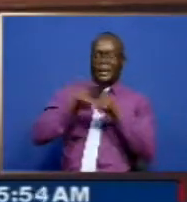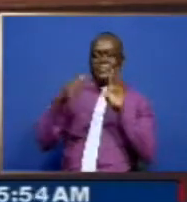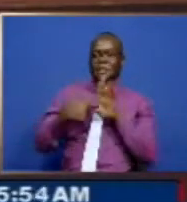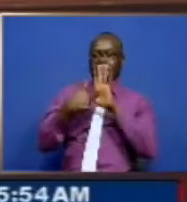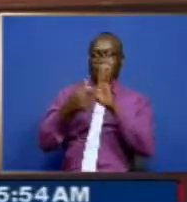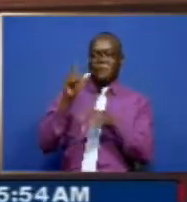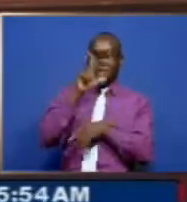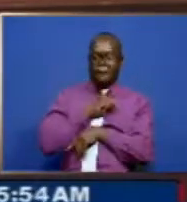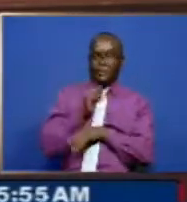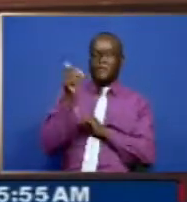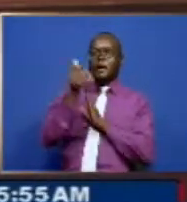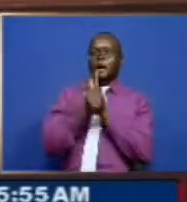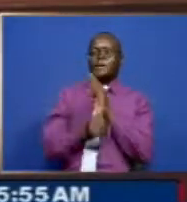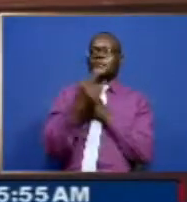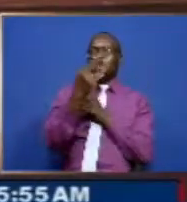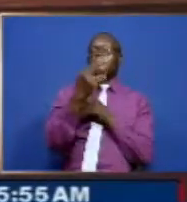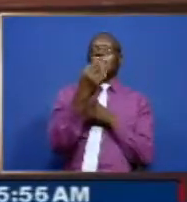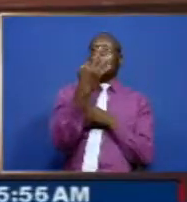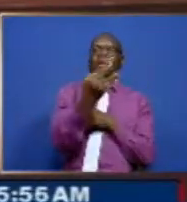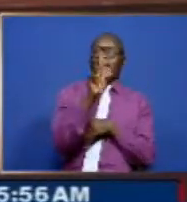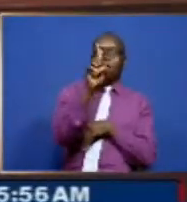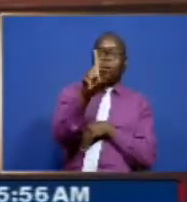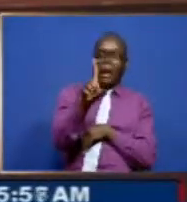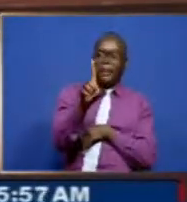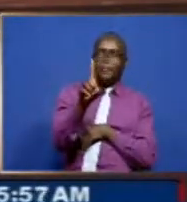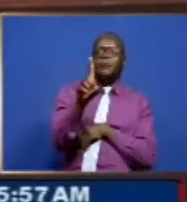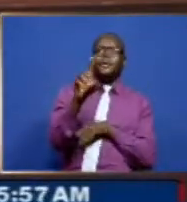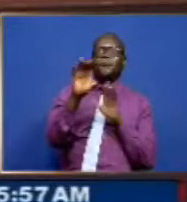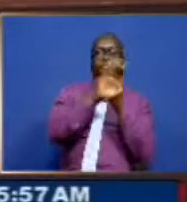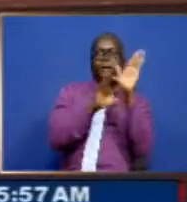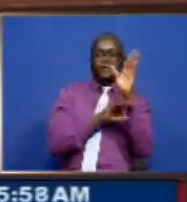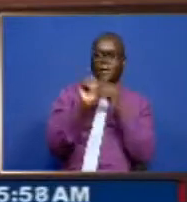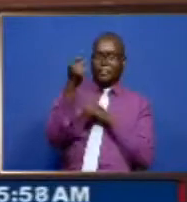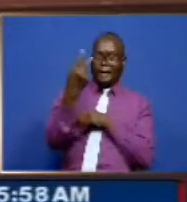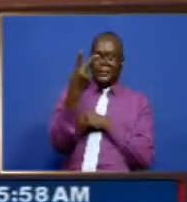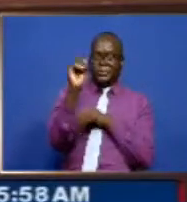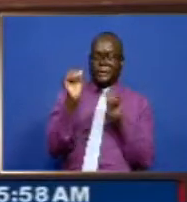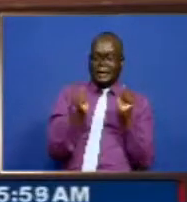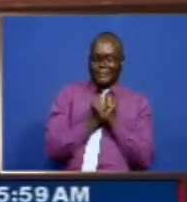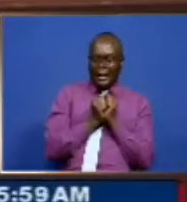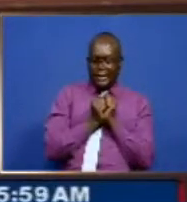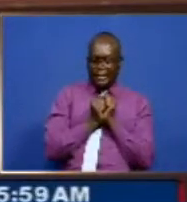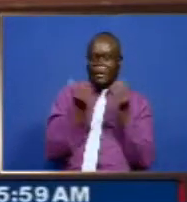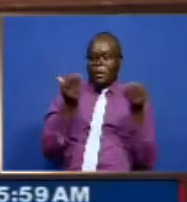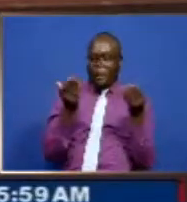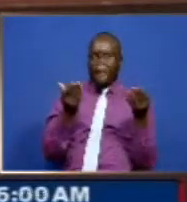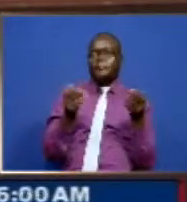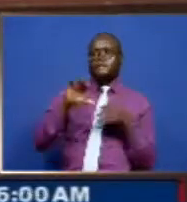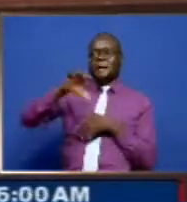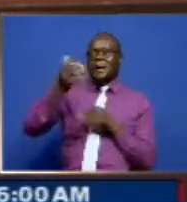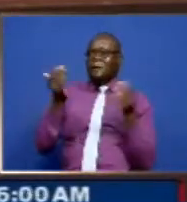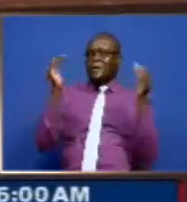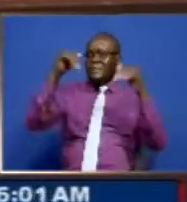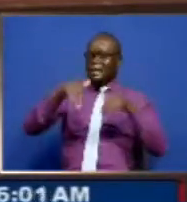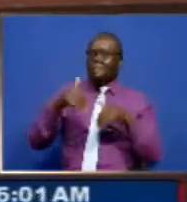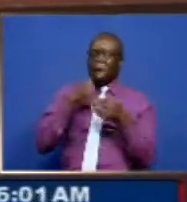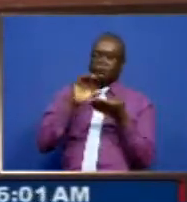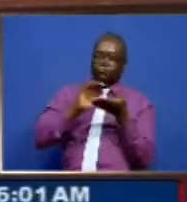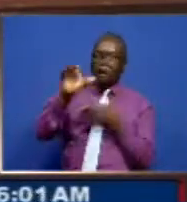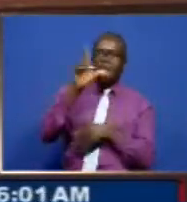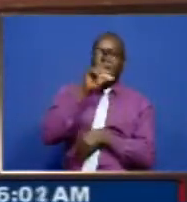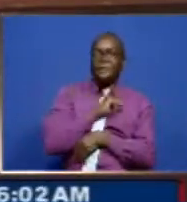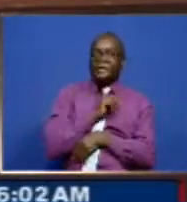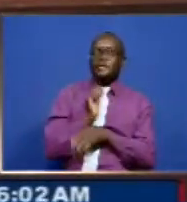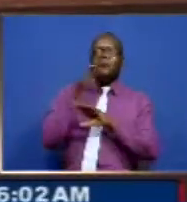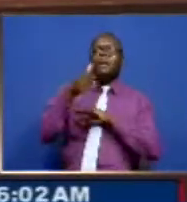enshrined in Article 43(1) of the Constitution of Kenya 2010. Whereas the County Assembly has allocated